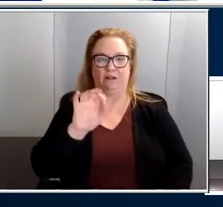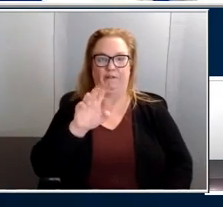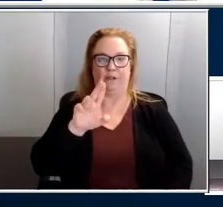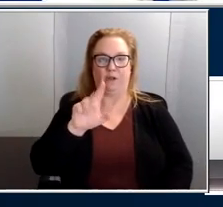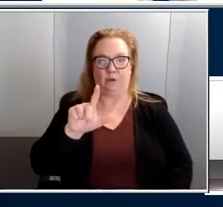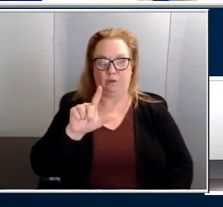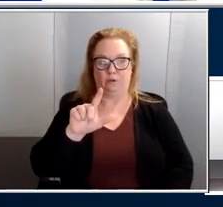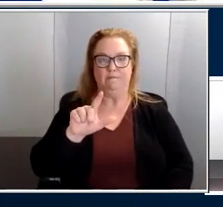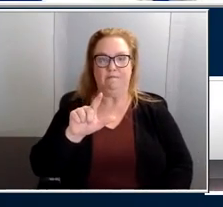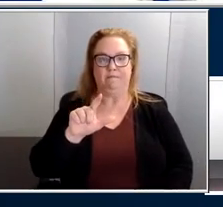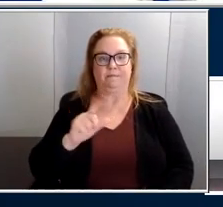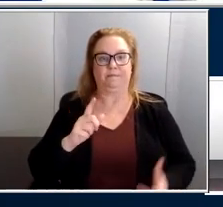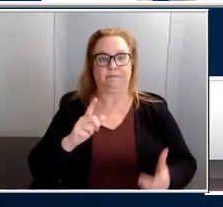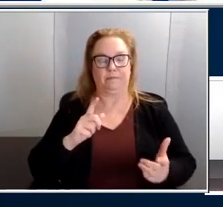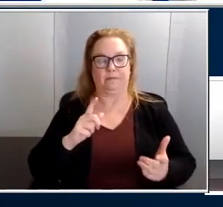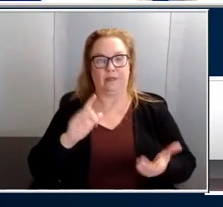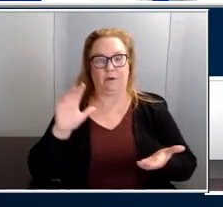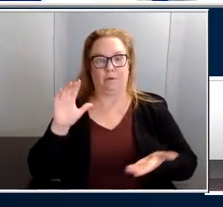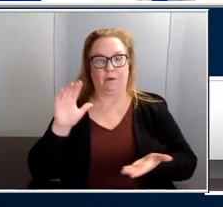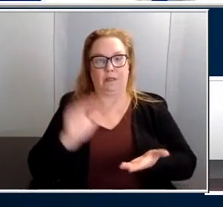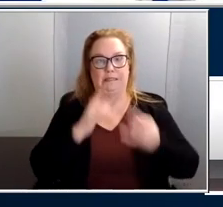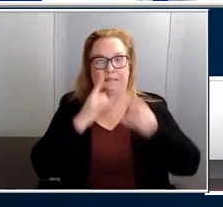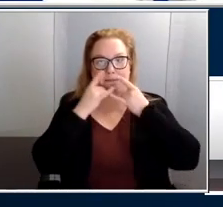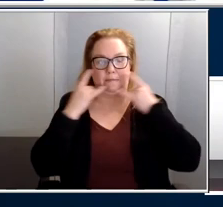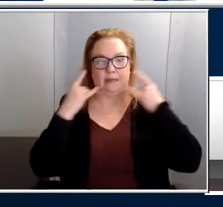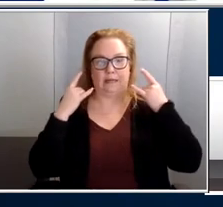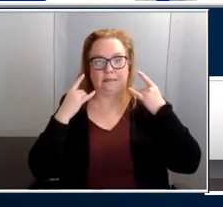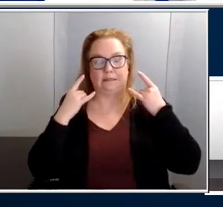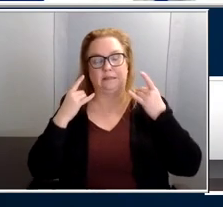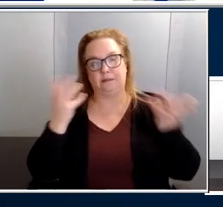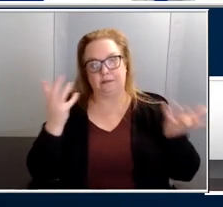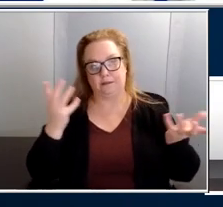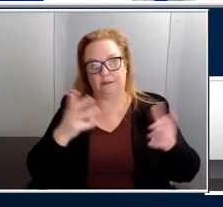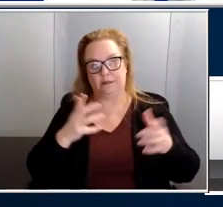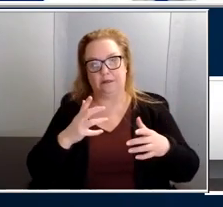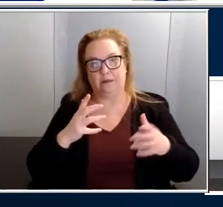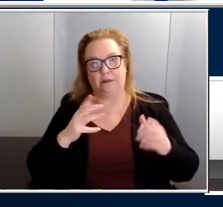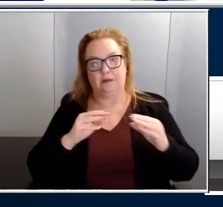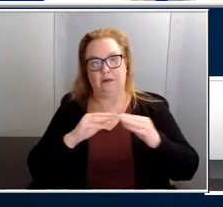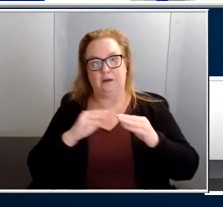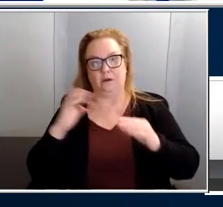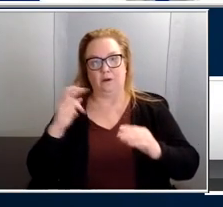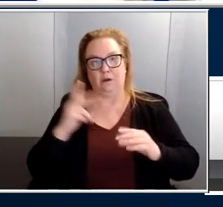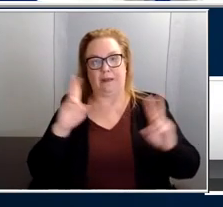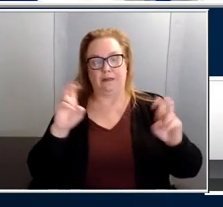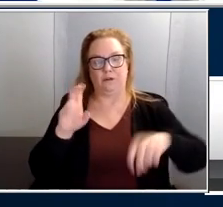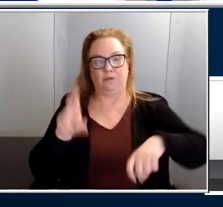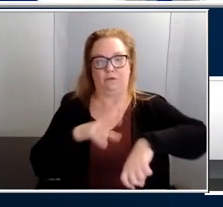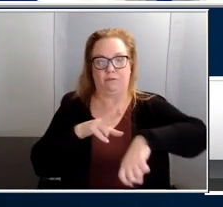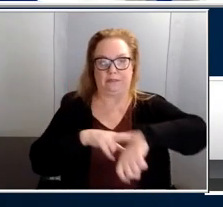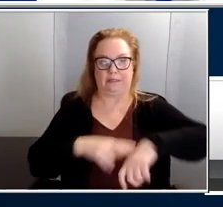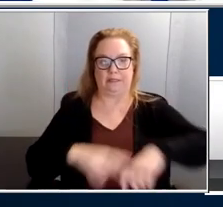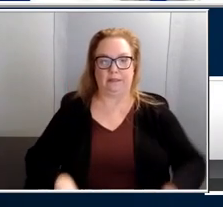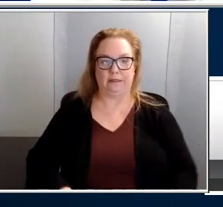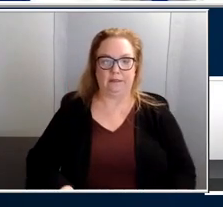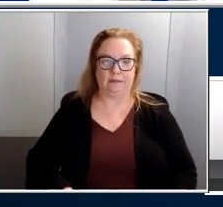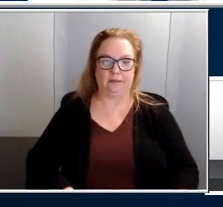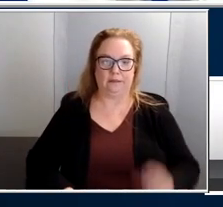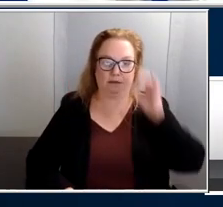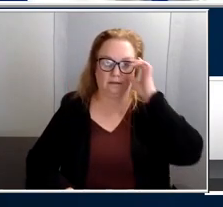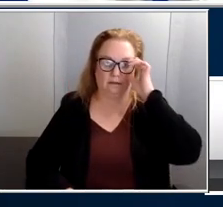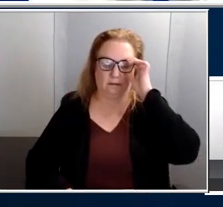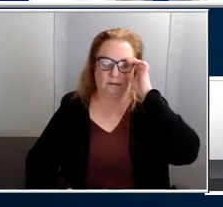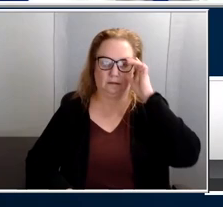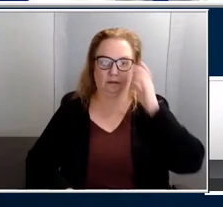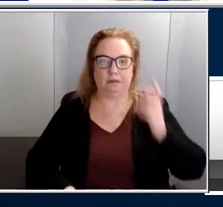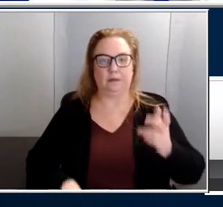a move that would further relax mask wearing and other preventive measures and kind of more of a return to normalcy. Mm-hmm. Now, in some ways, we've